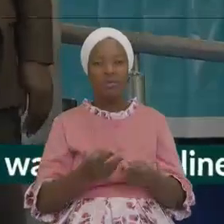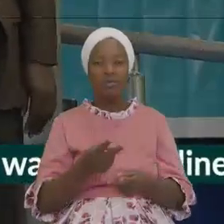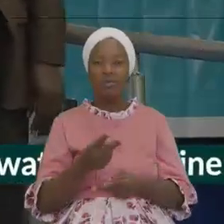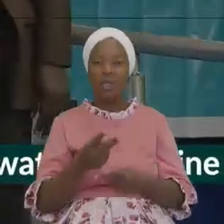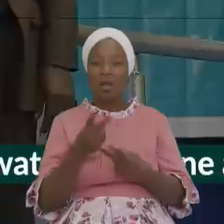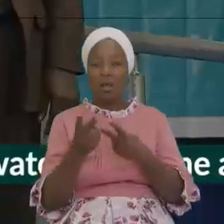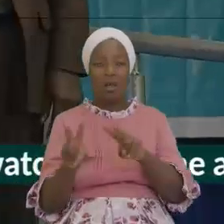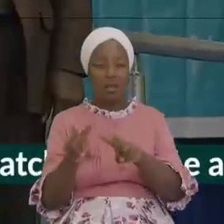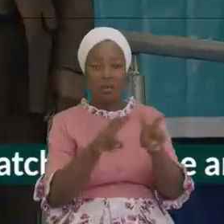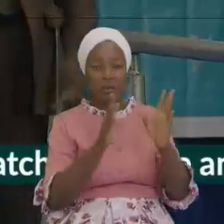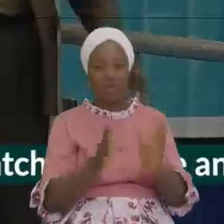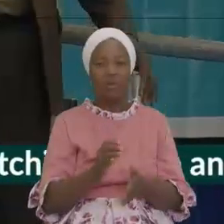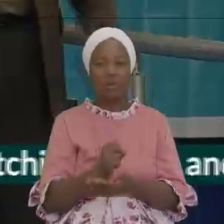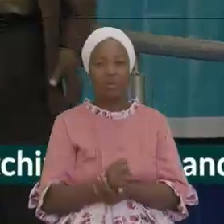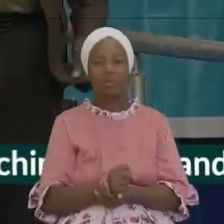Counselor, help them.